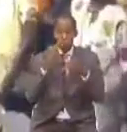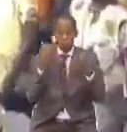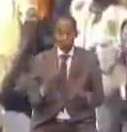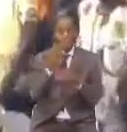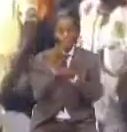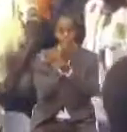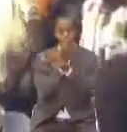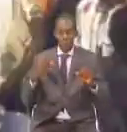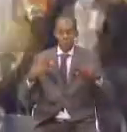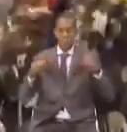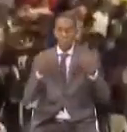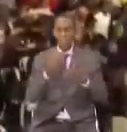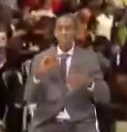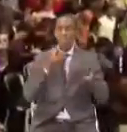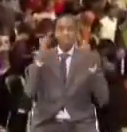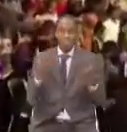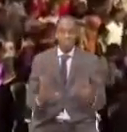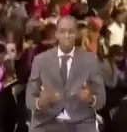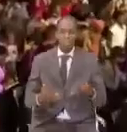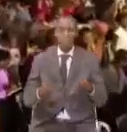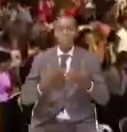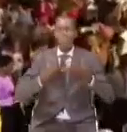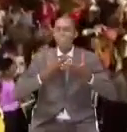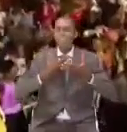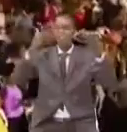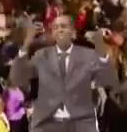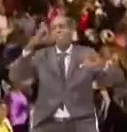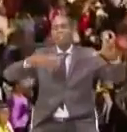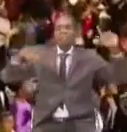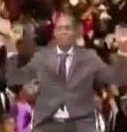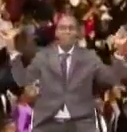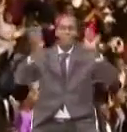is now, shout hallelujah.